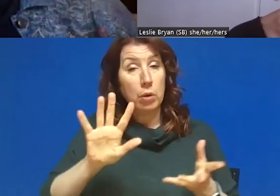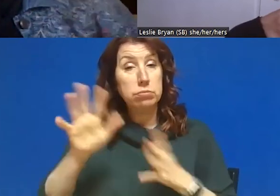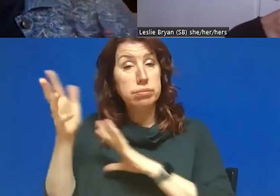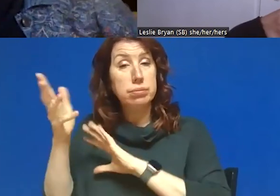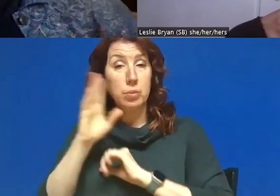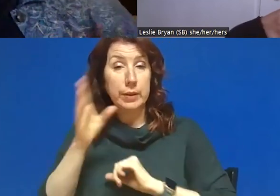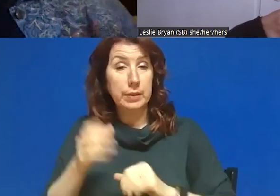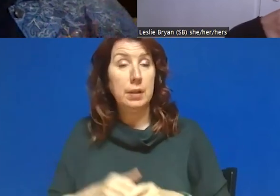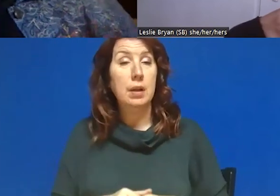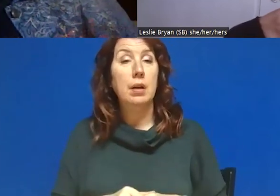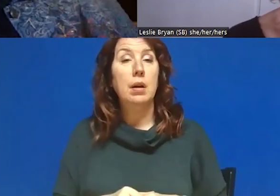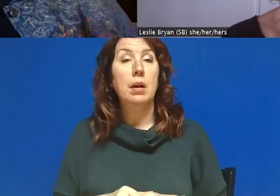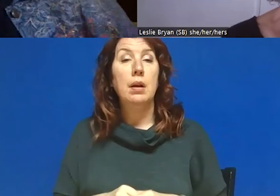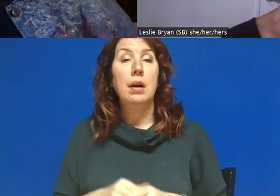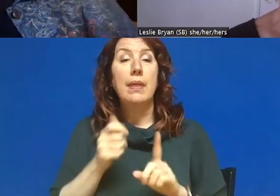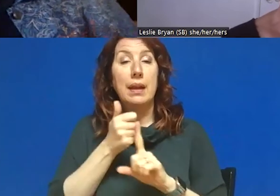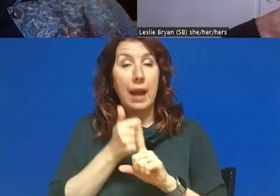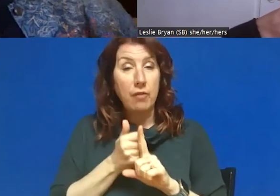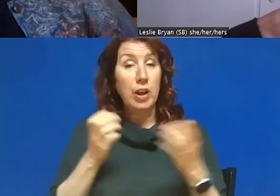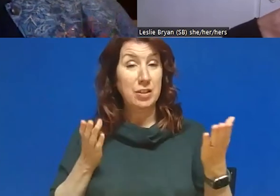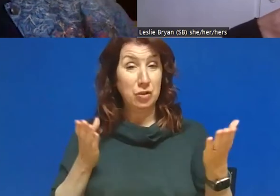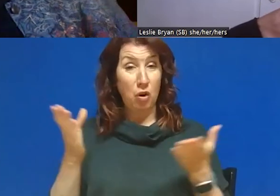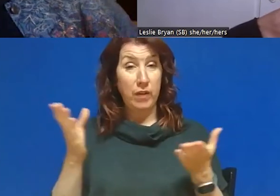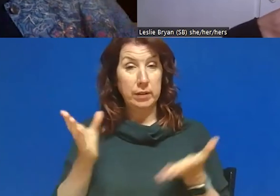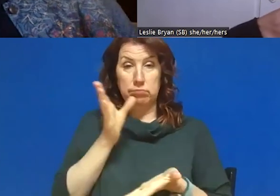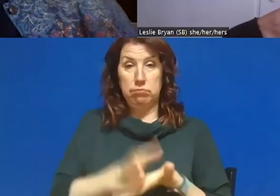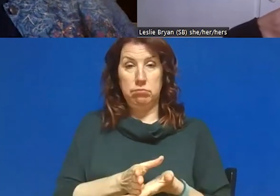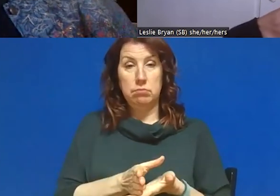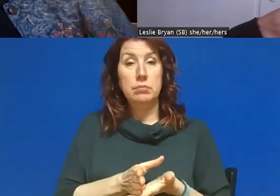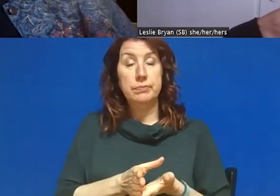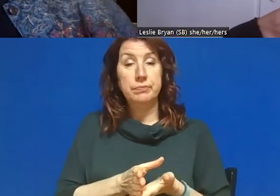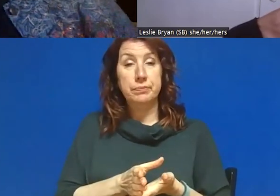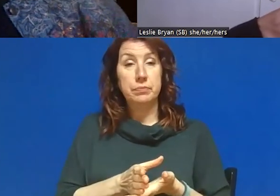On top of all this, every single service dropped. Every single service